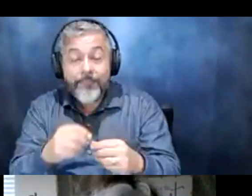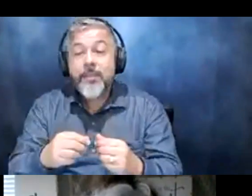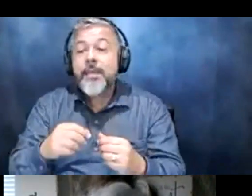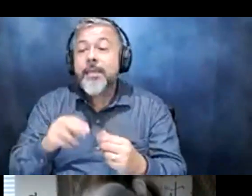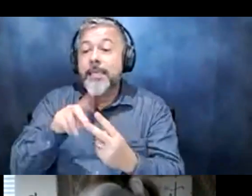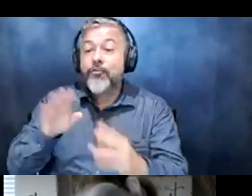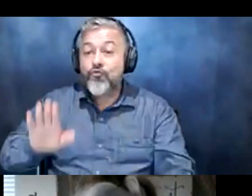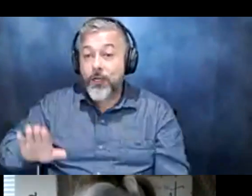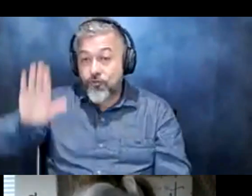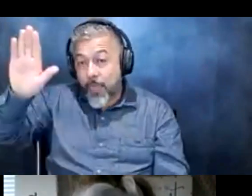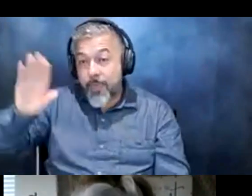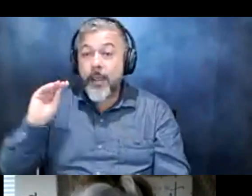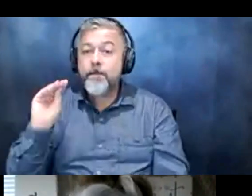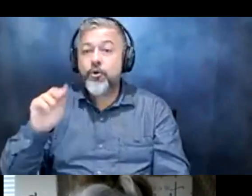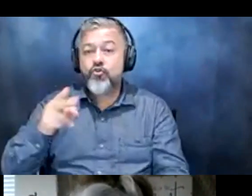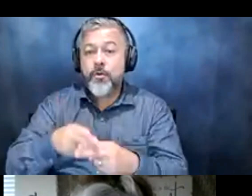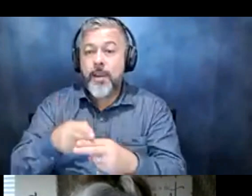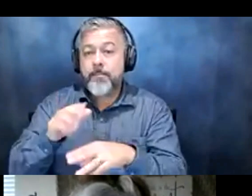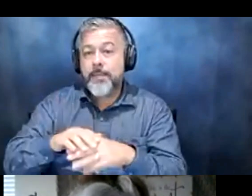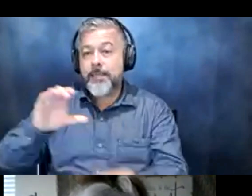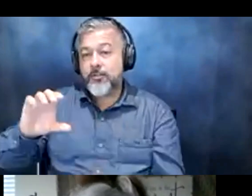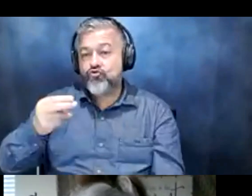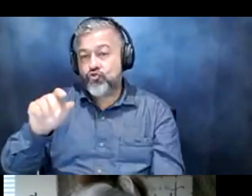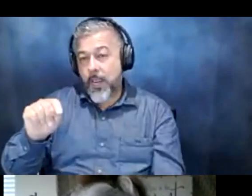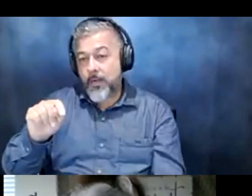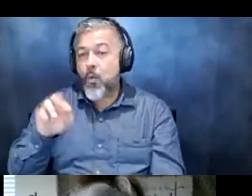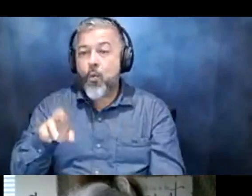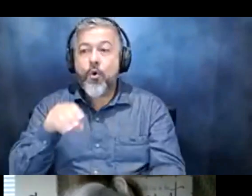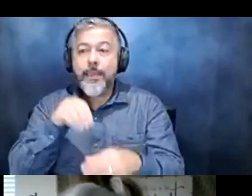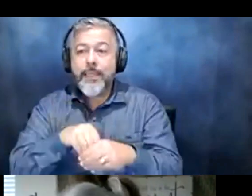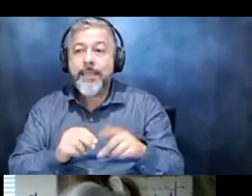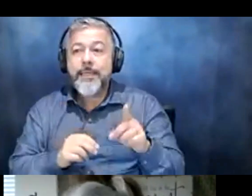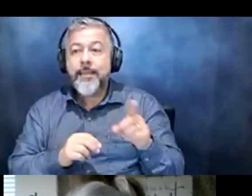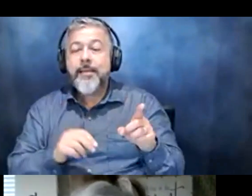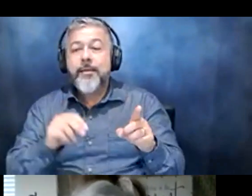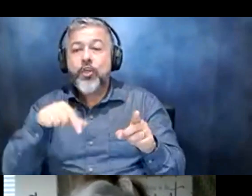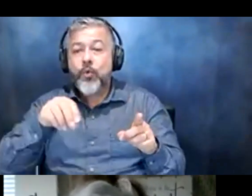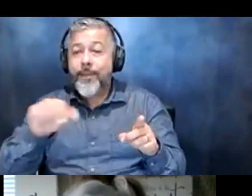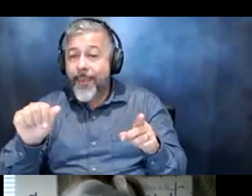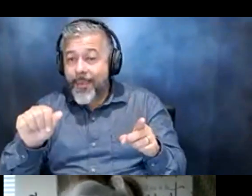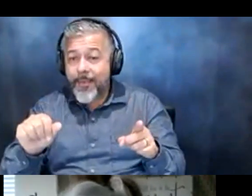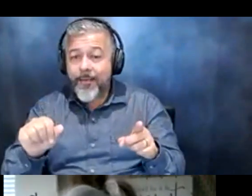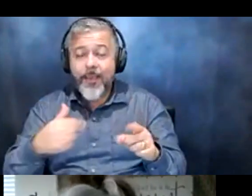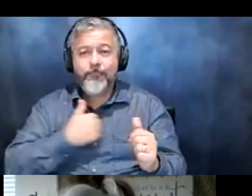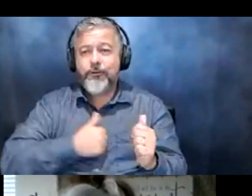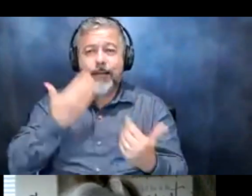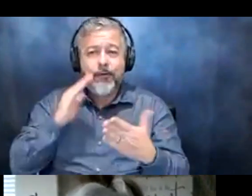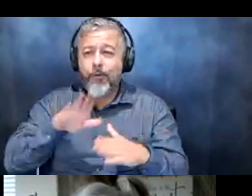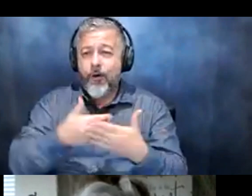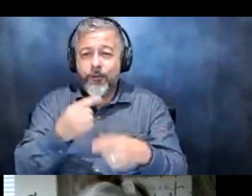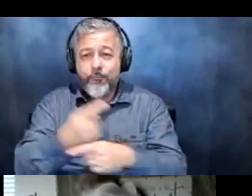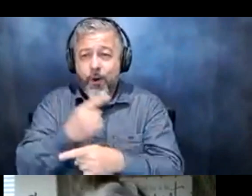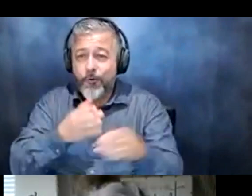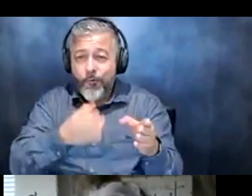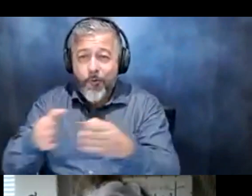hand, put your name in the chat or in the Q&A. I'm sorry, I don't know all the proper mechanisms on